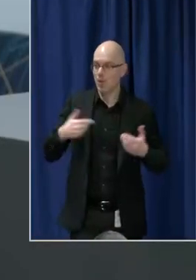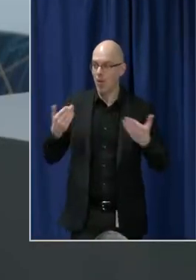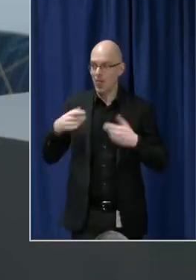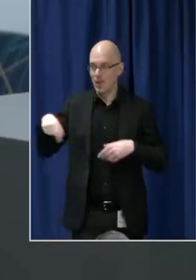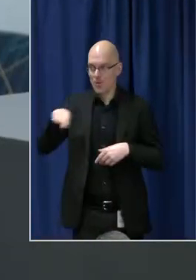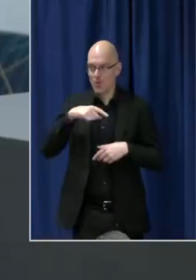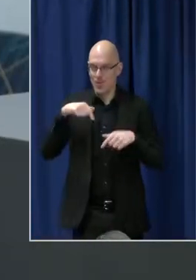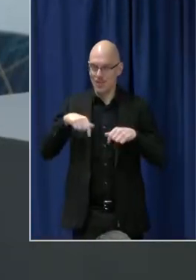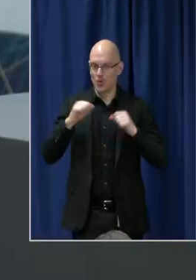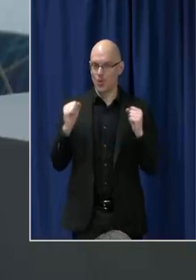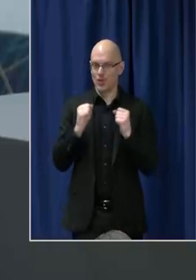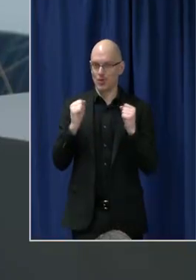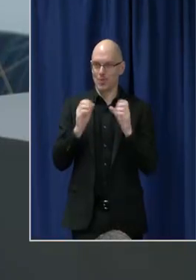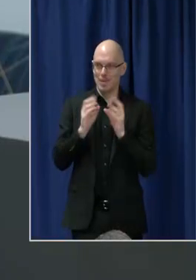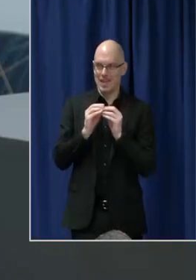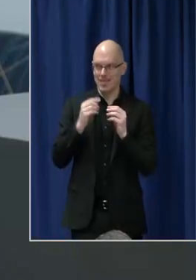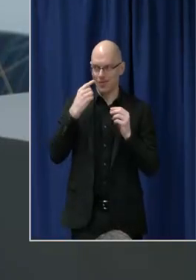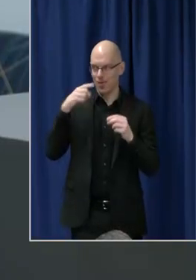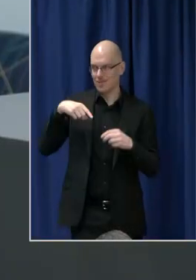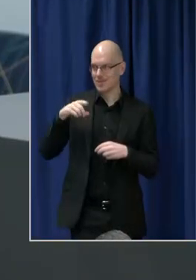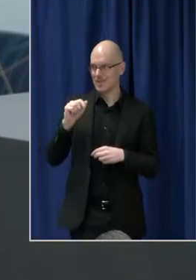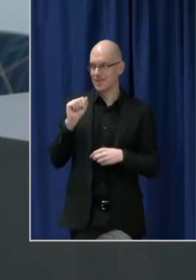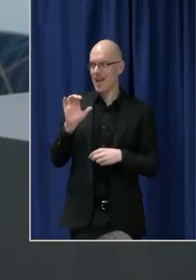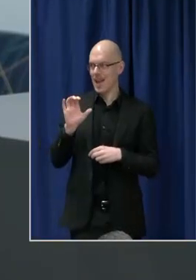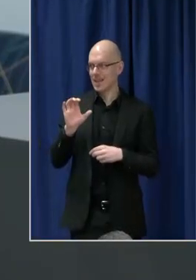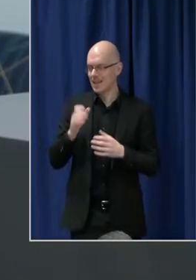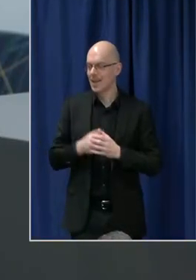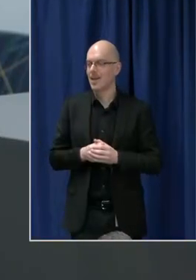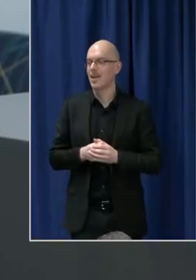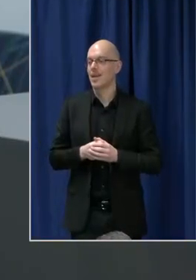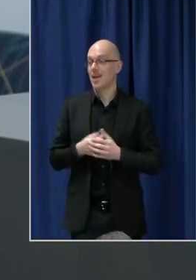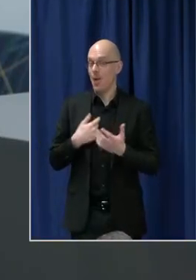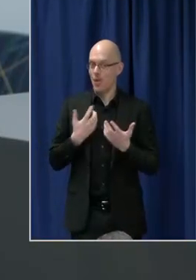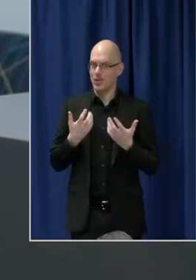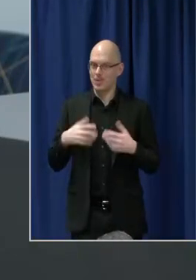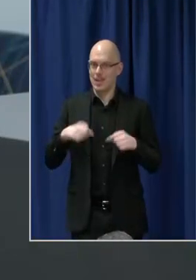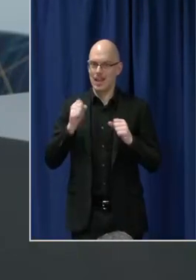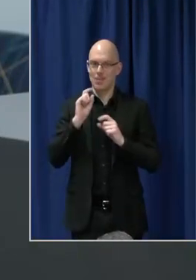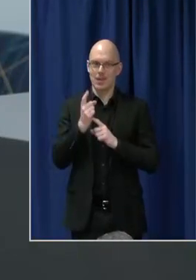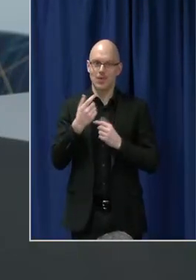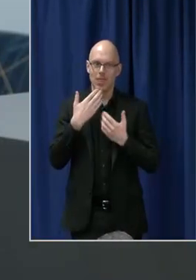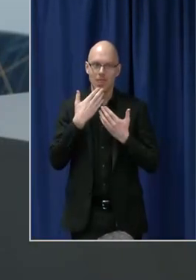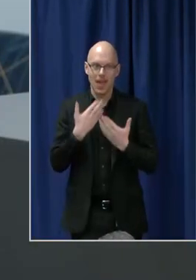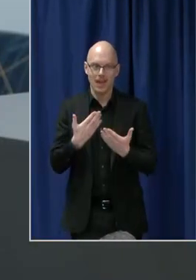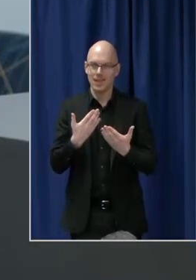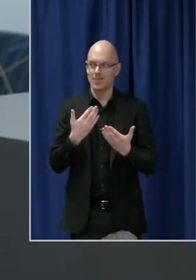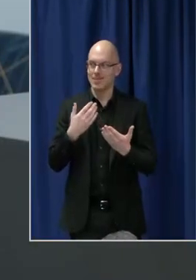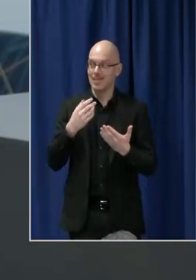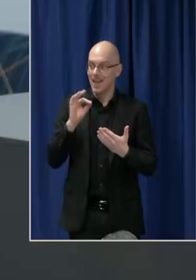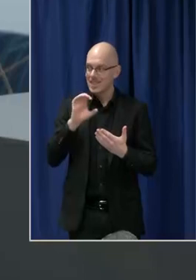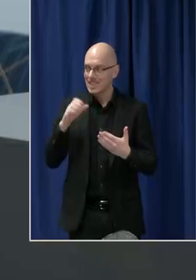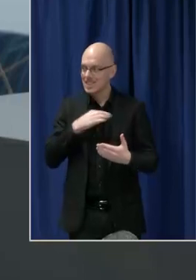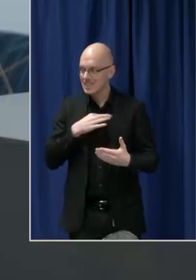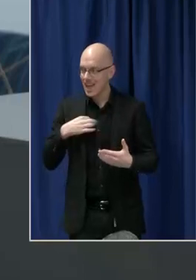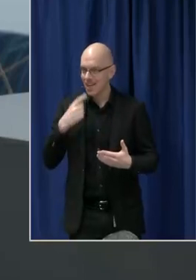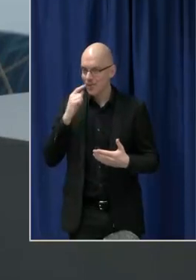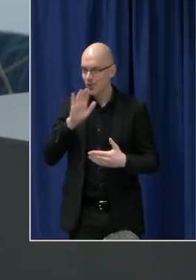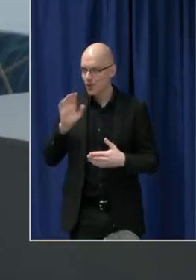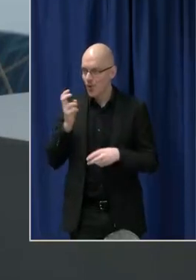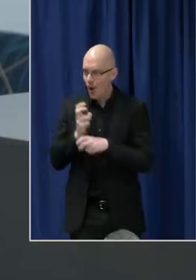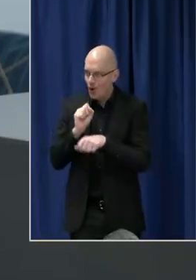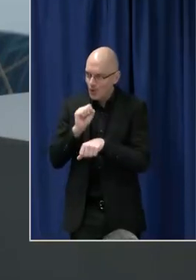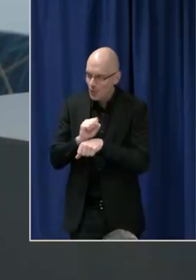DAC. And just wanted to take a minute to thank the hardworking FCC staff that has put